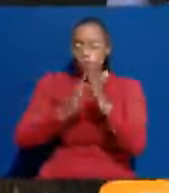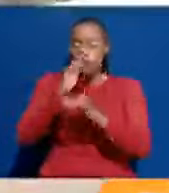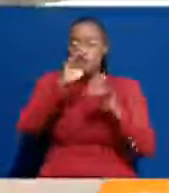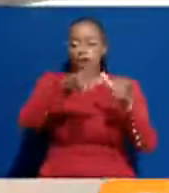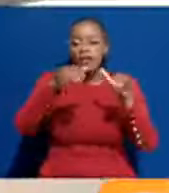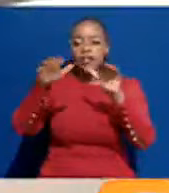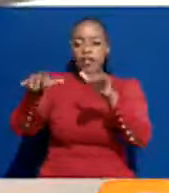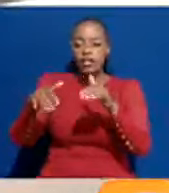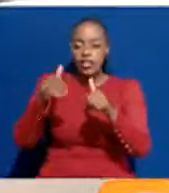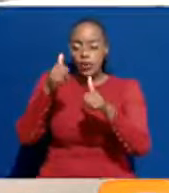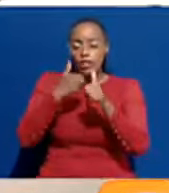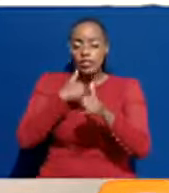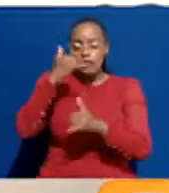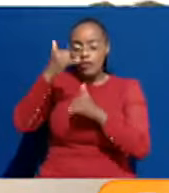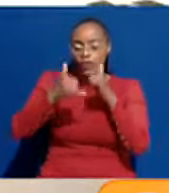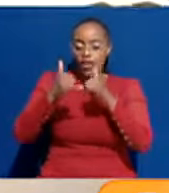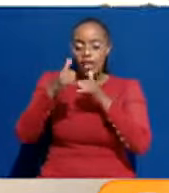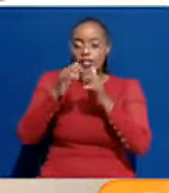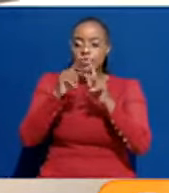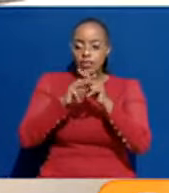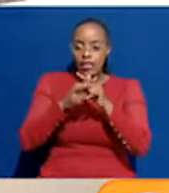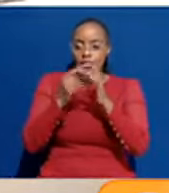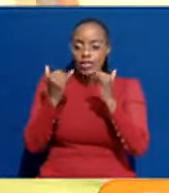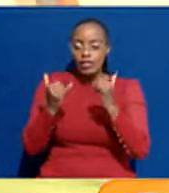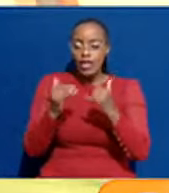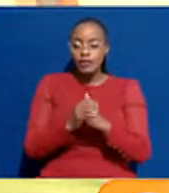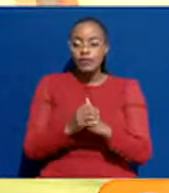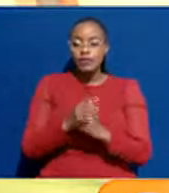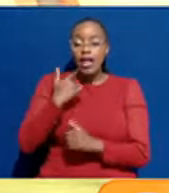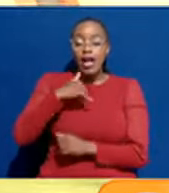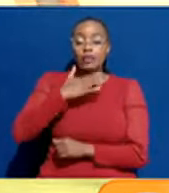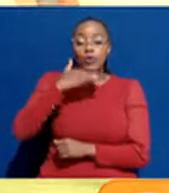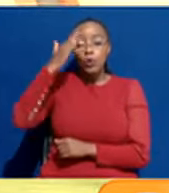agriculture is finally taking shape.